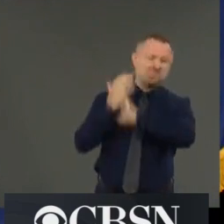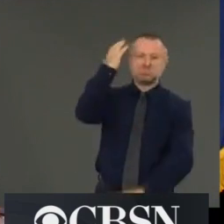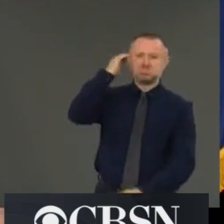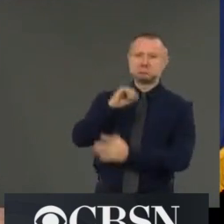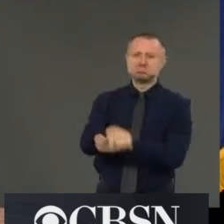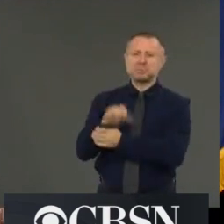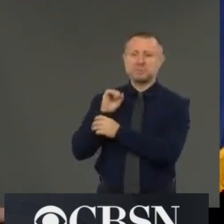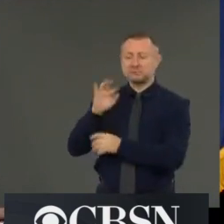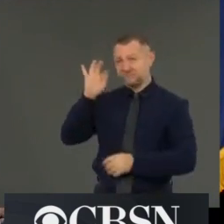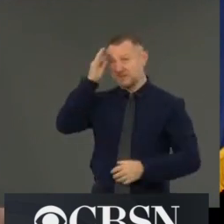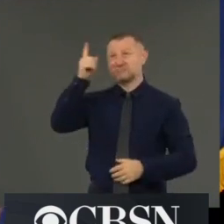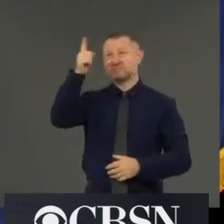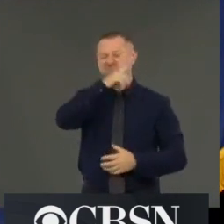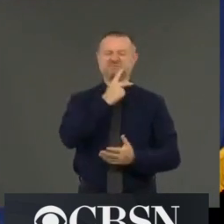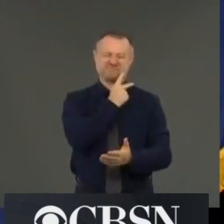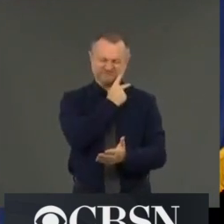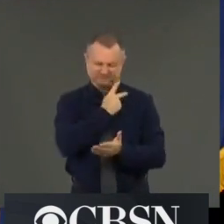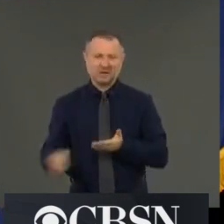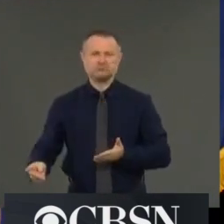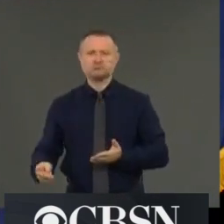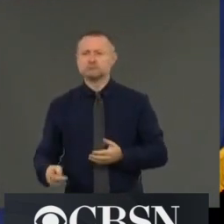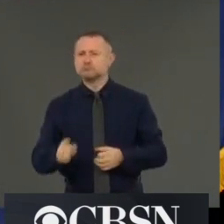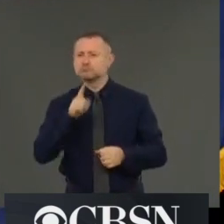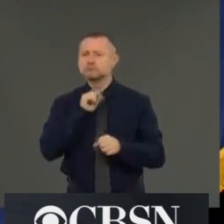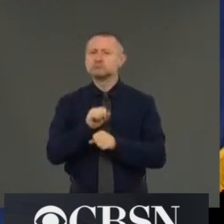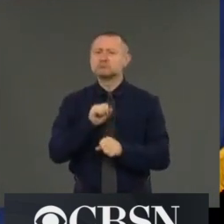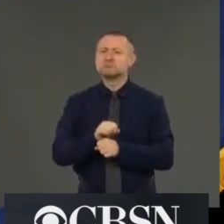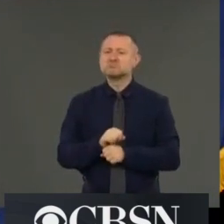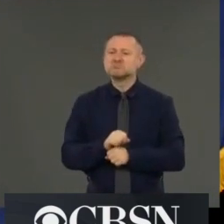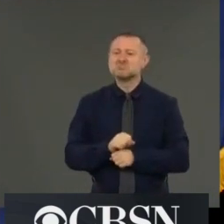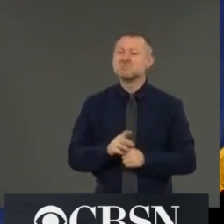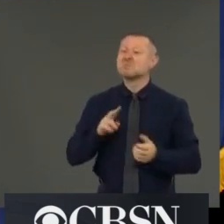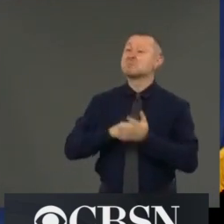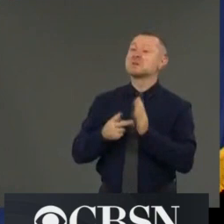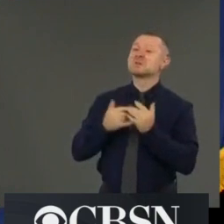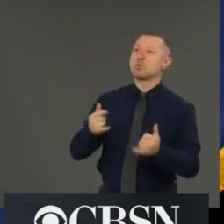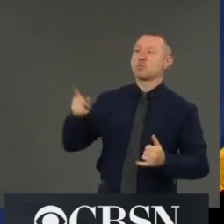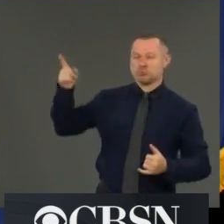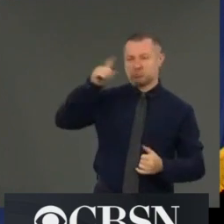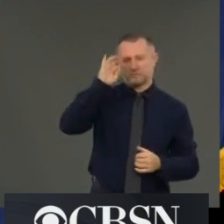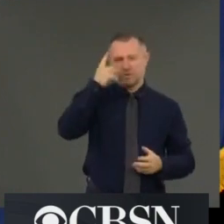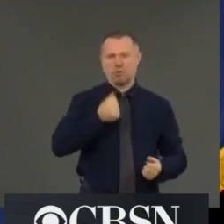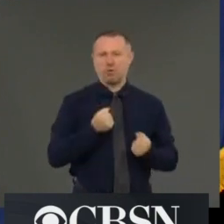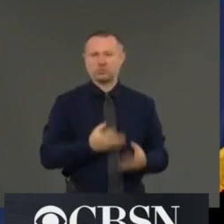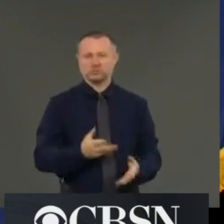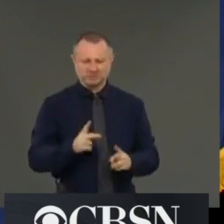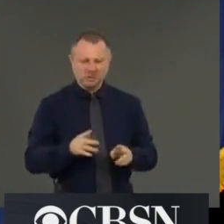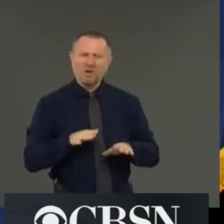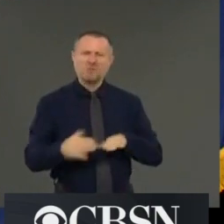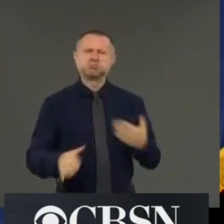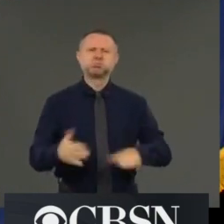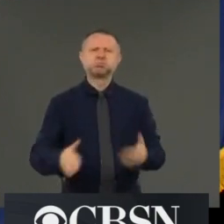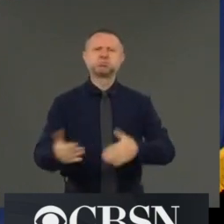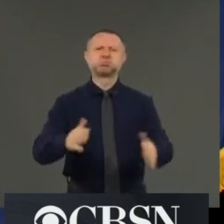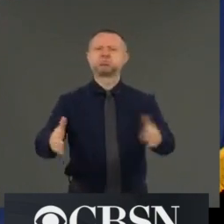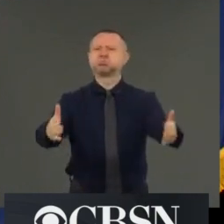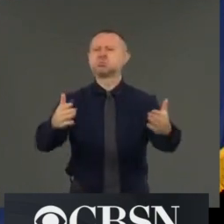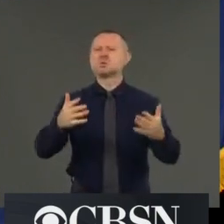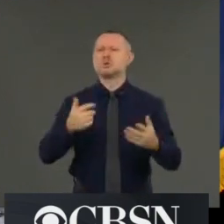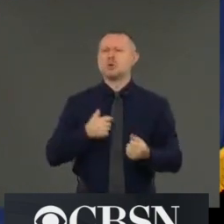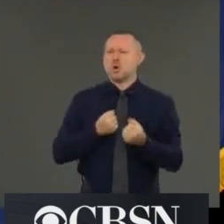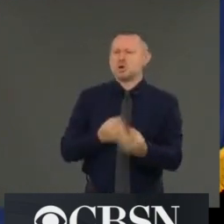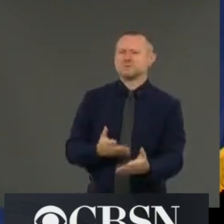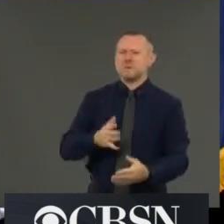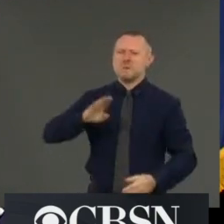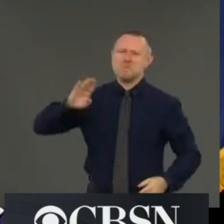Now, you cost New Yorkers lives, and you cost New Yorkers billions of dollars. And